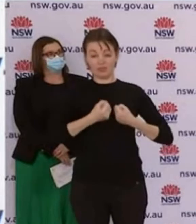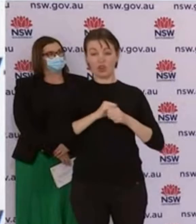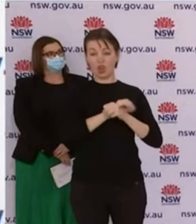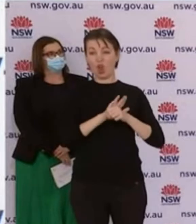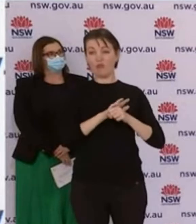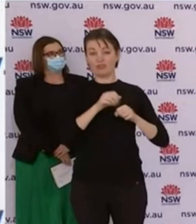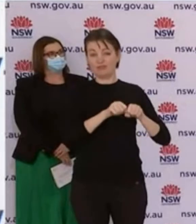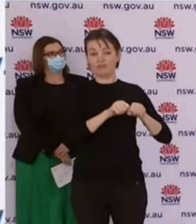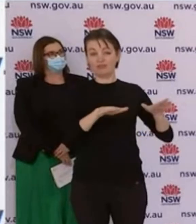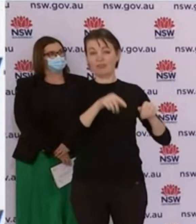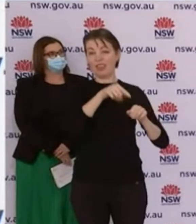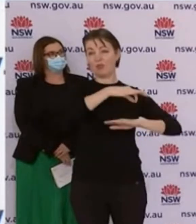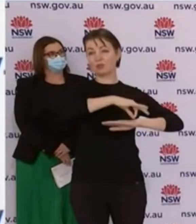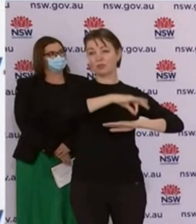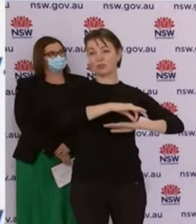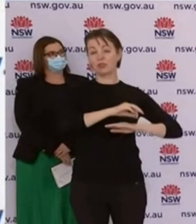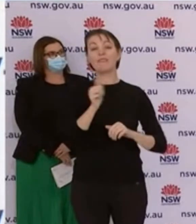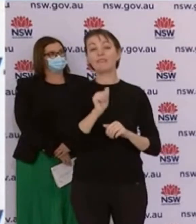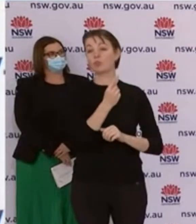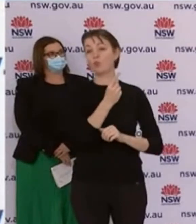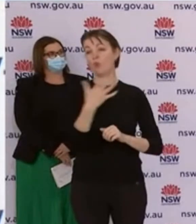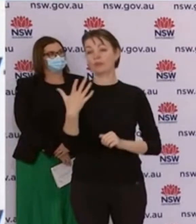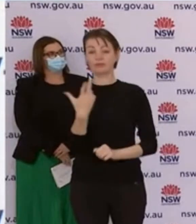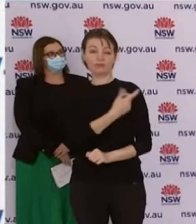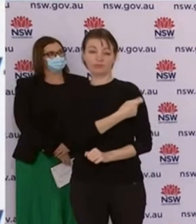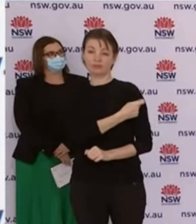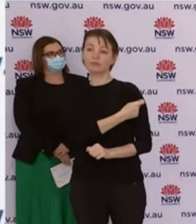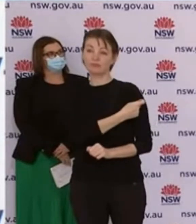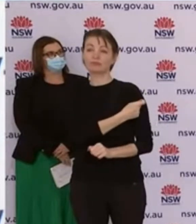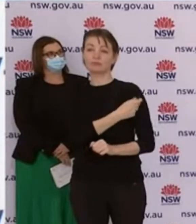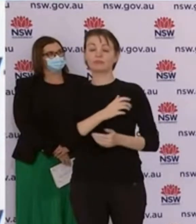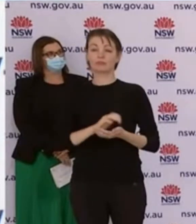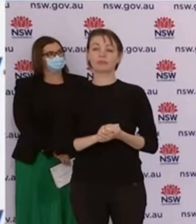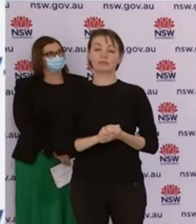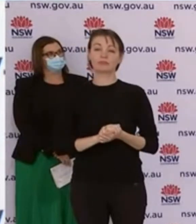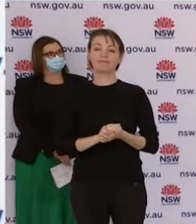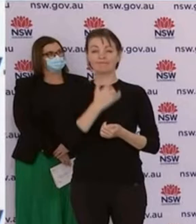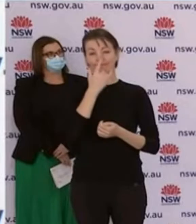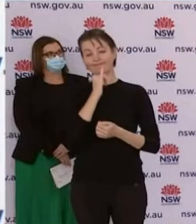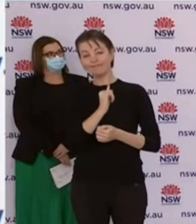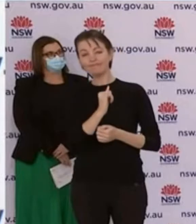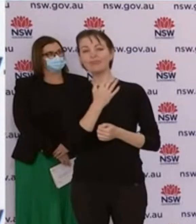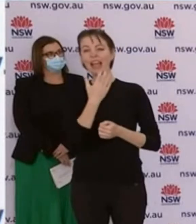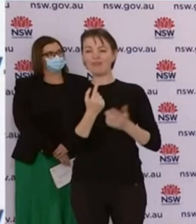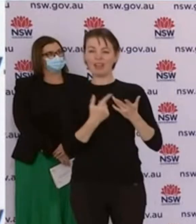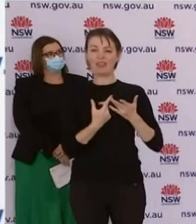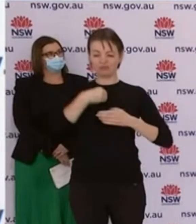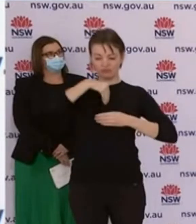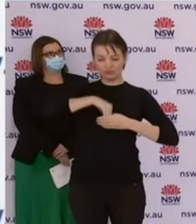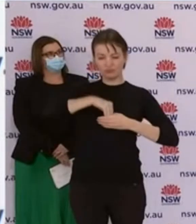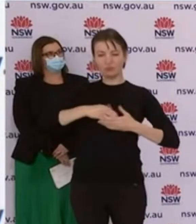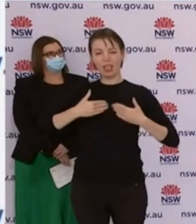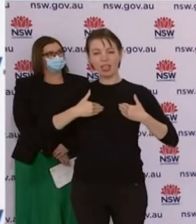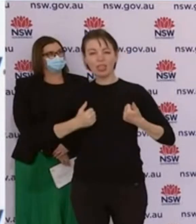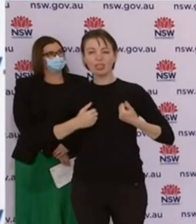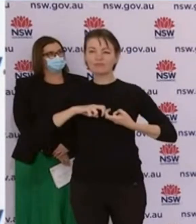hospital. He had received 1 dose of a COVID vaccine, and also unfortunately had some serious